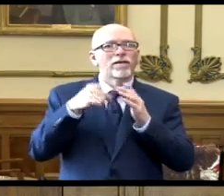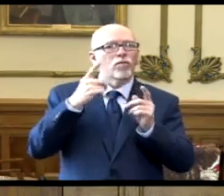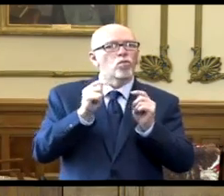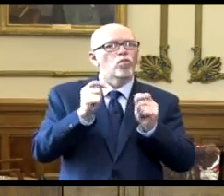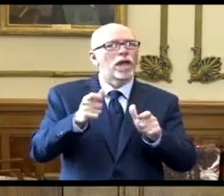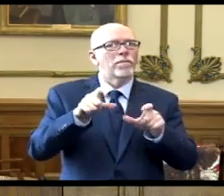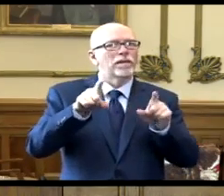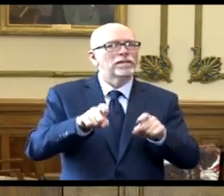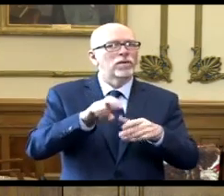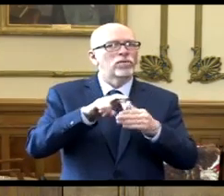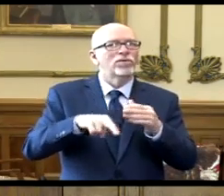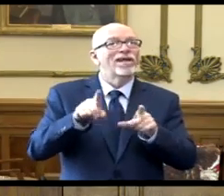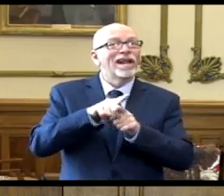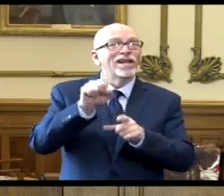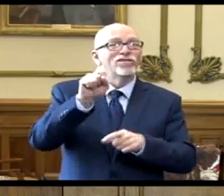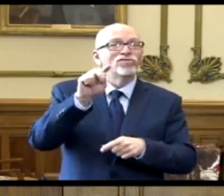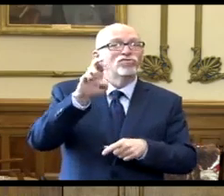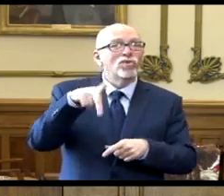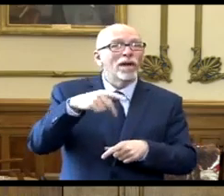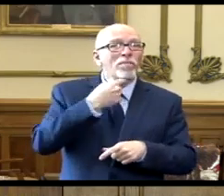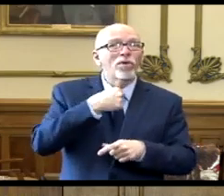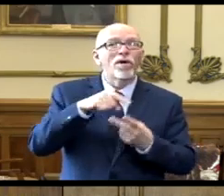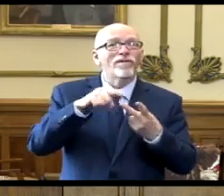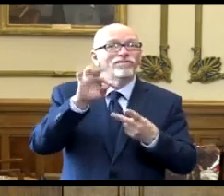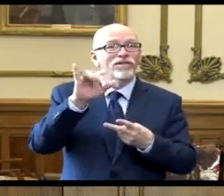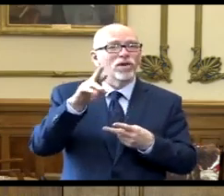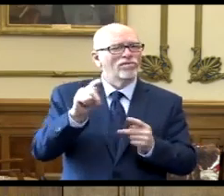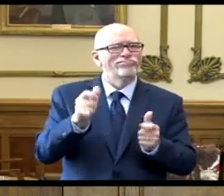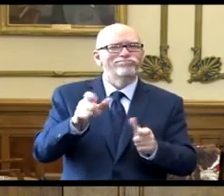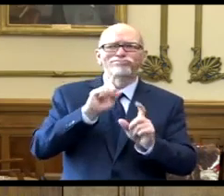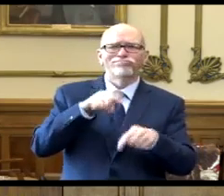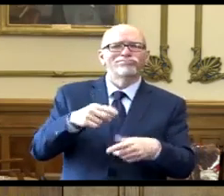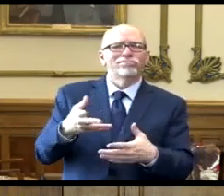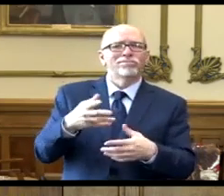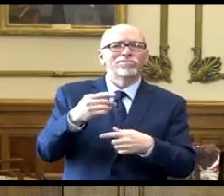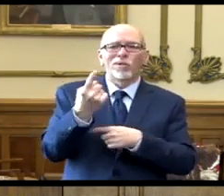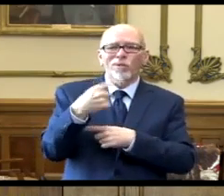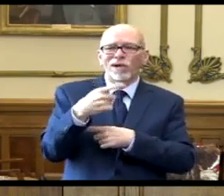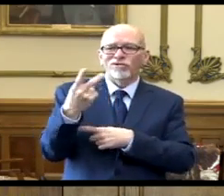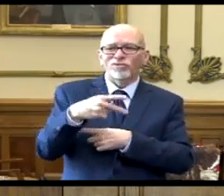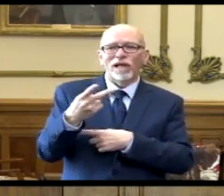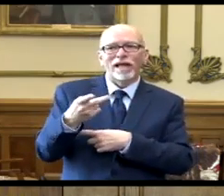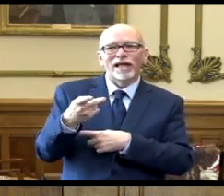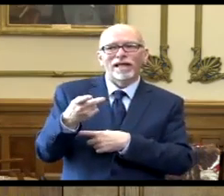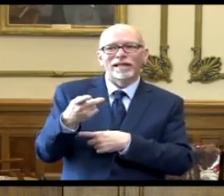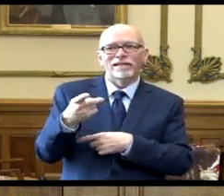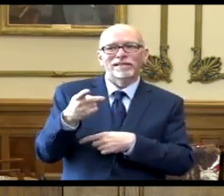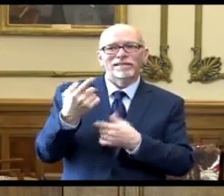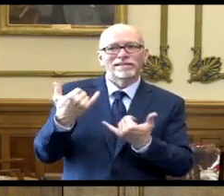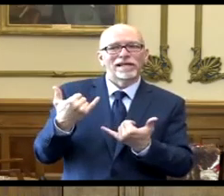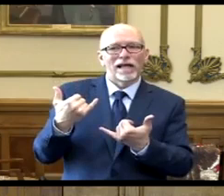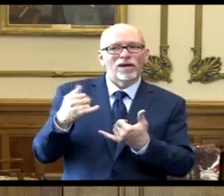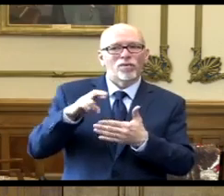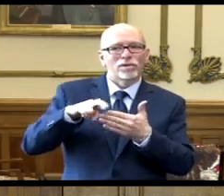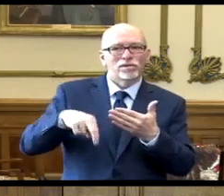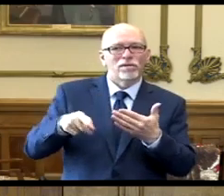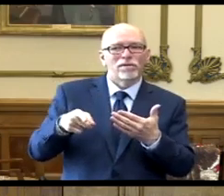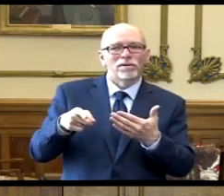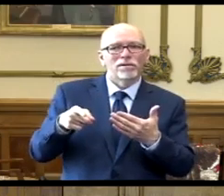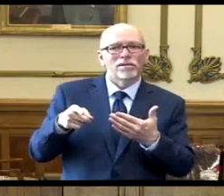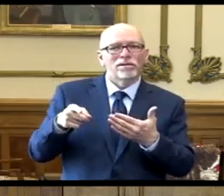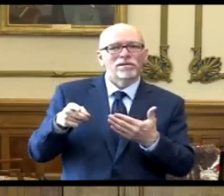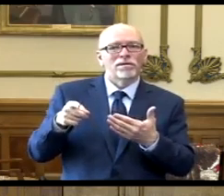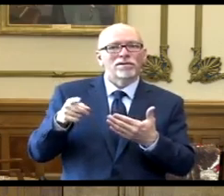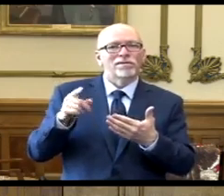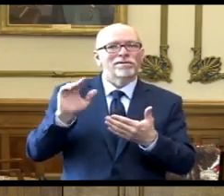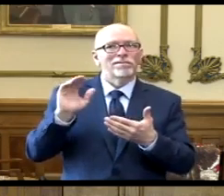we do for strep throat and flu. Because as I said, even the 1 to 2 day turnaround time for test results poses